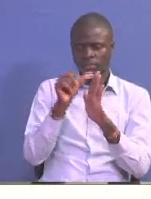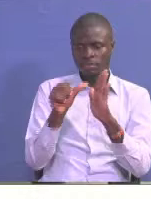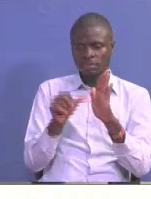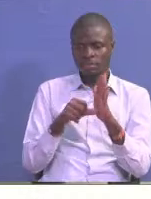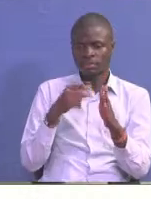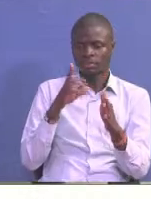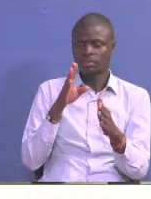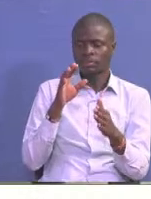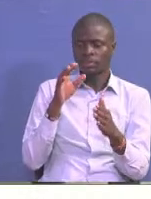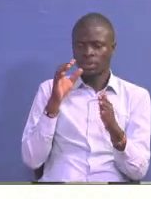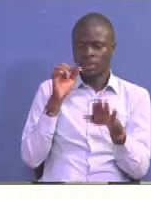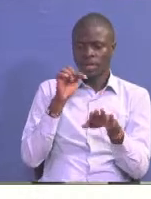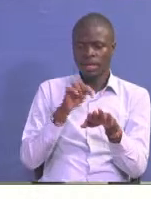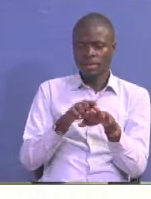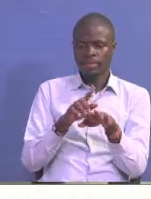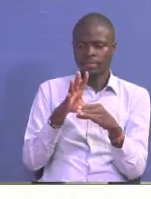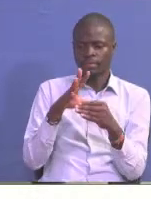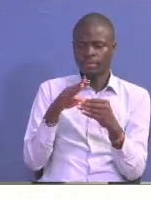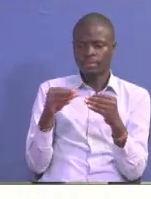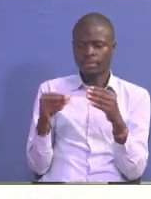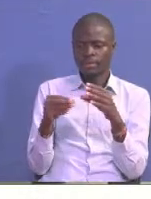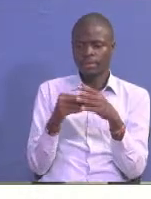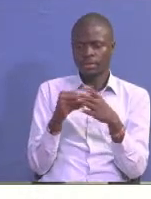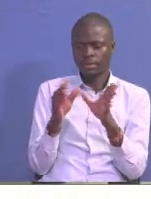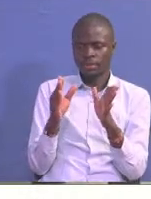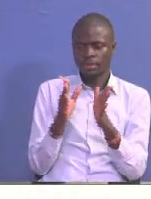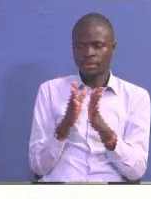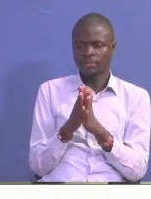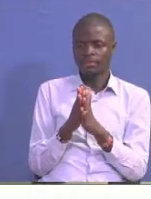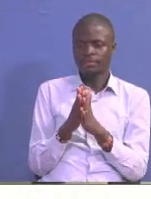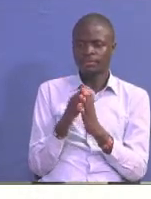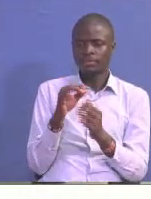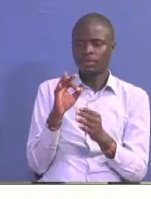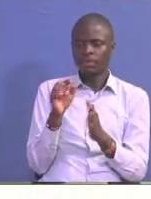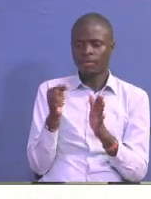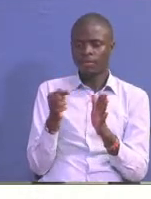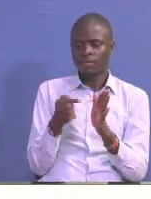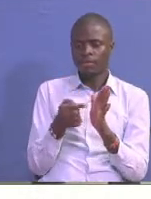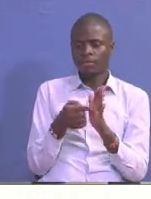will determine the creativity and innovativeness of its